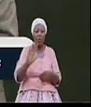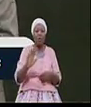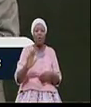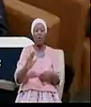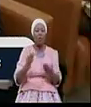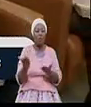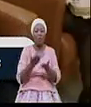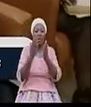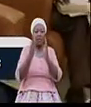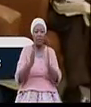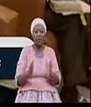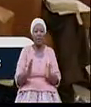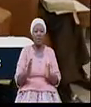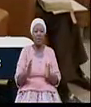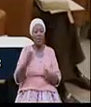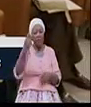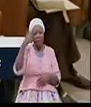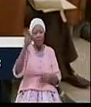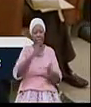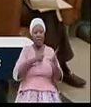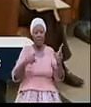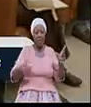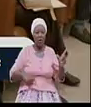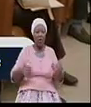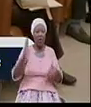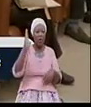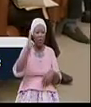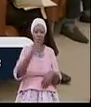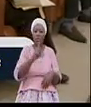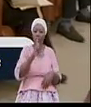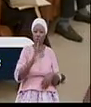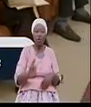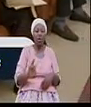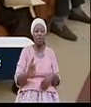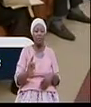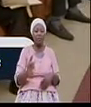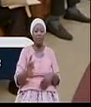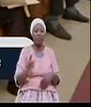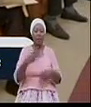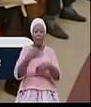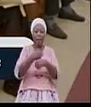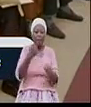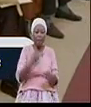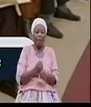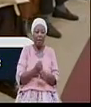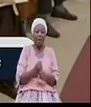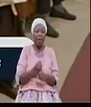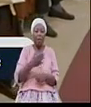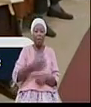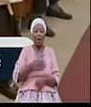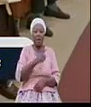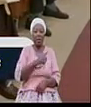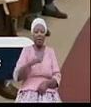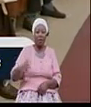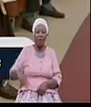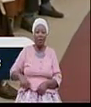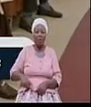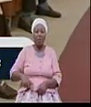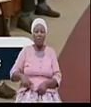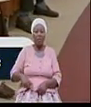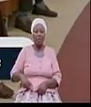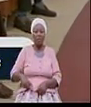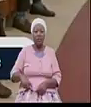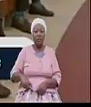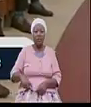thine handmaid, for the Lord will certainly make my Lord.